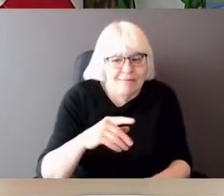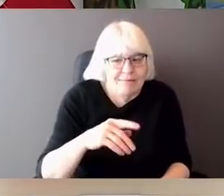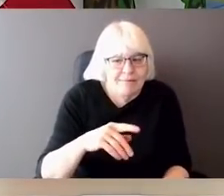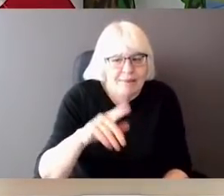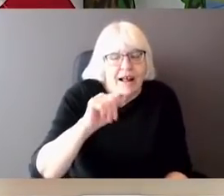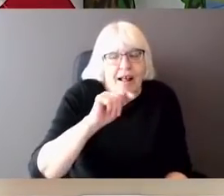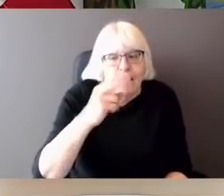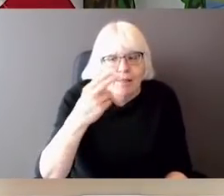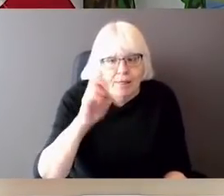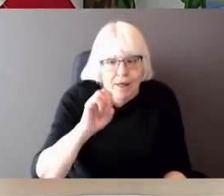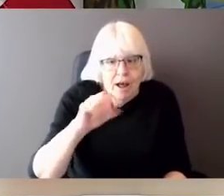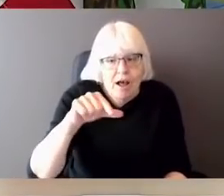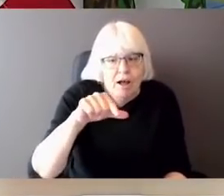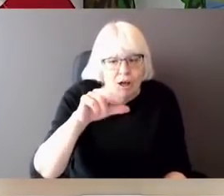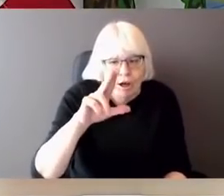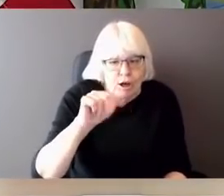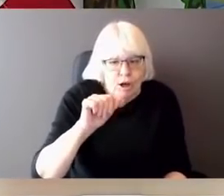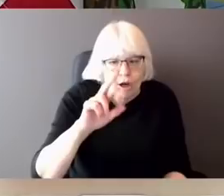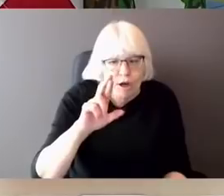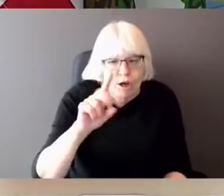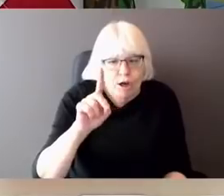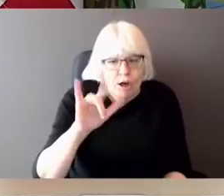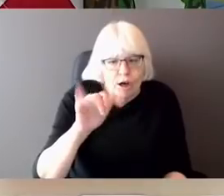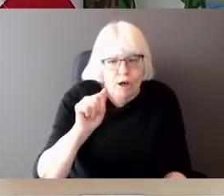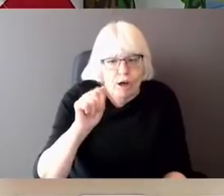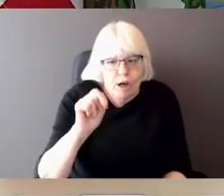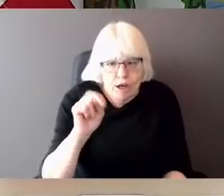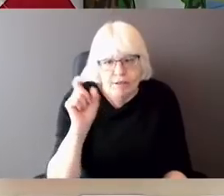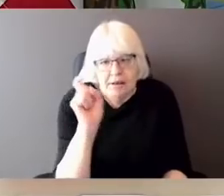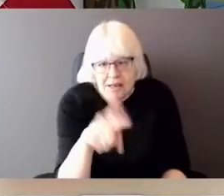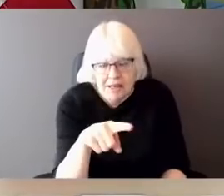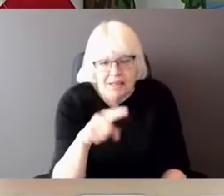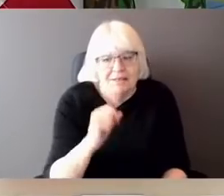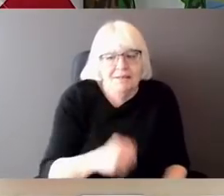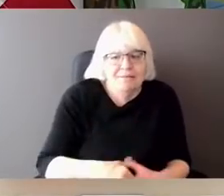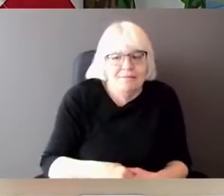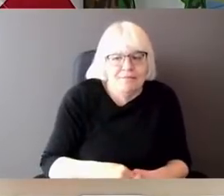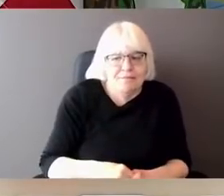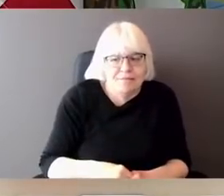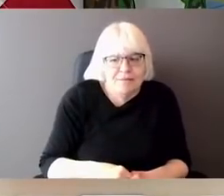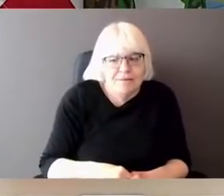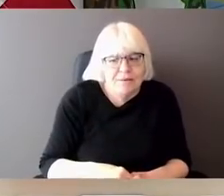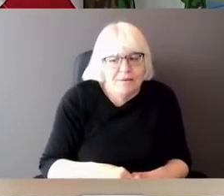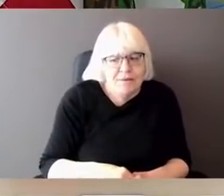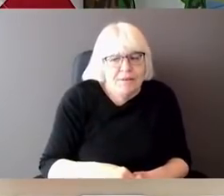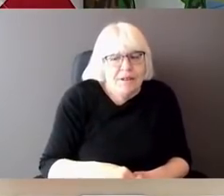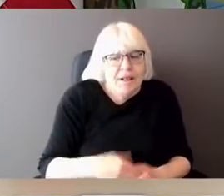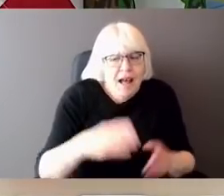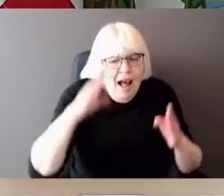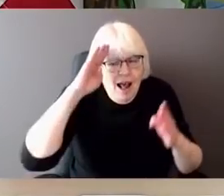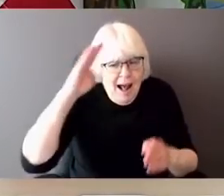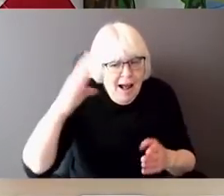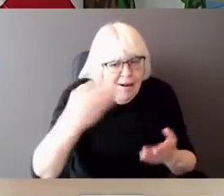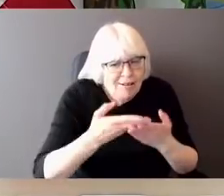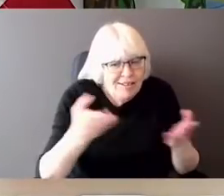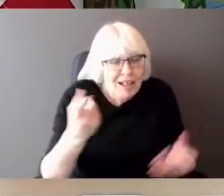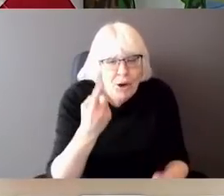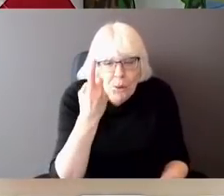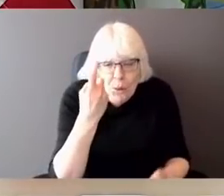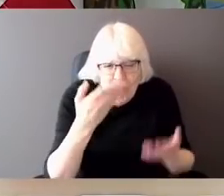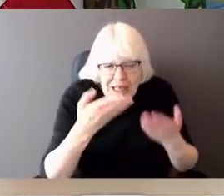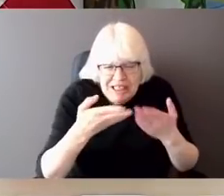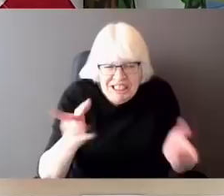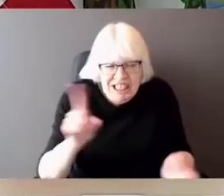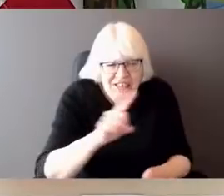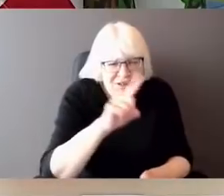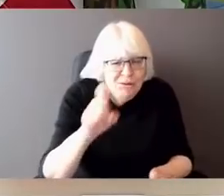Hi there, everyone. I guess I'm going to start with a bit of a general question that may not have an answer, but I've been trying to